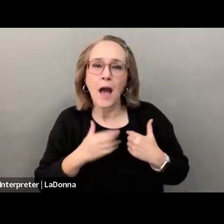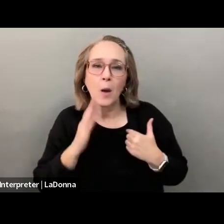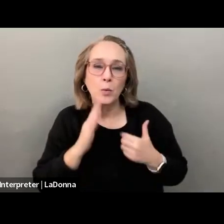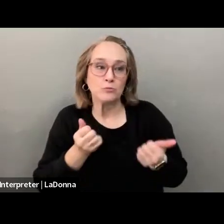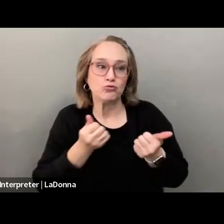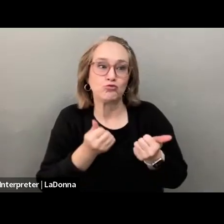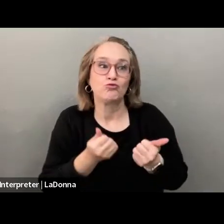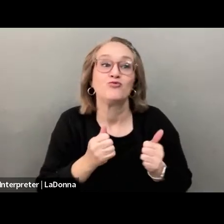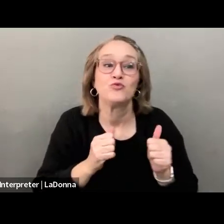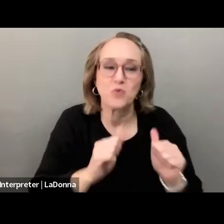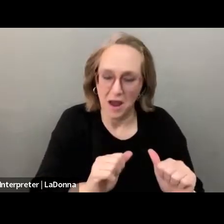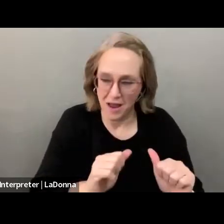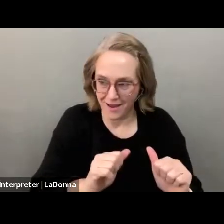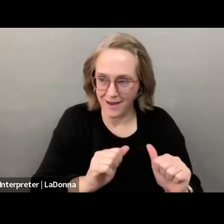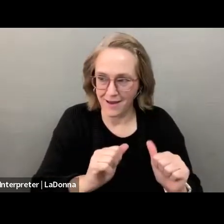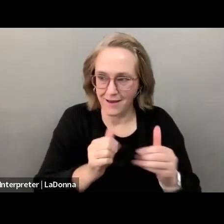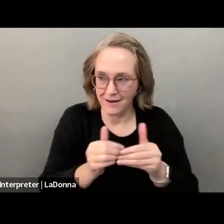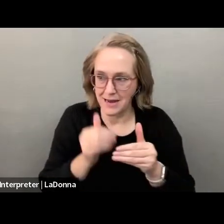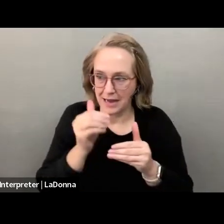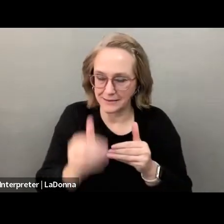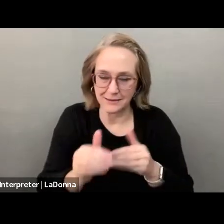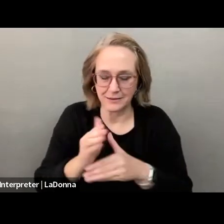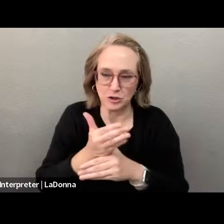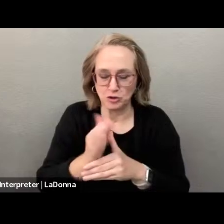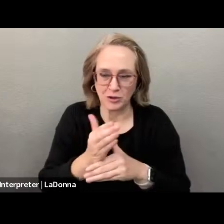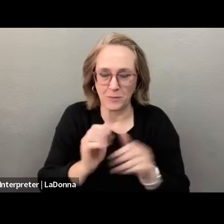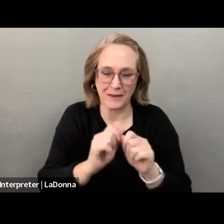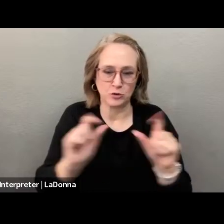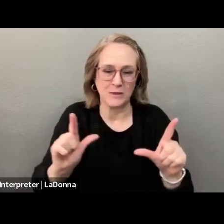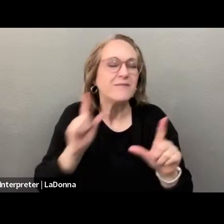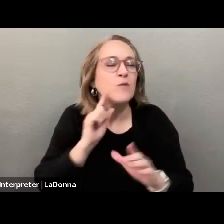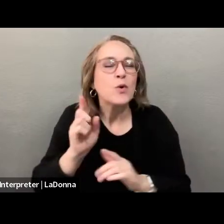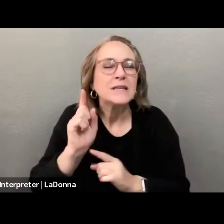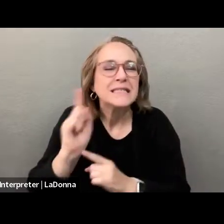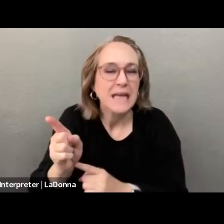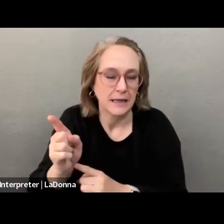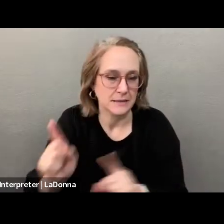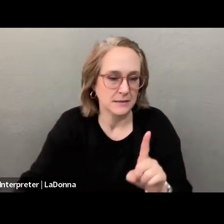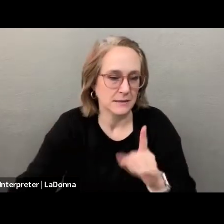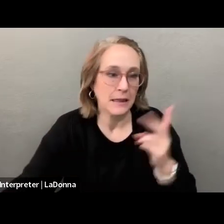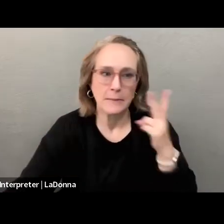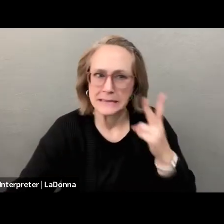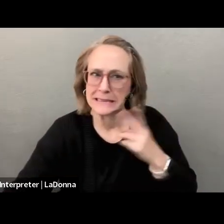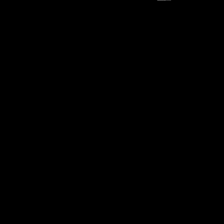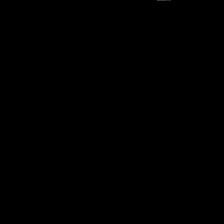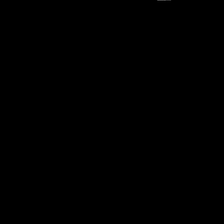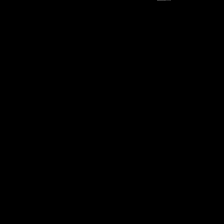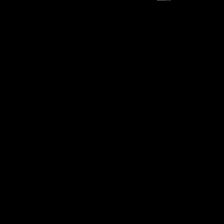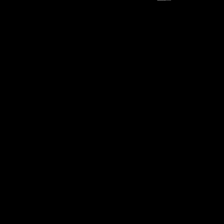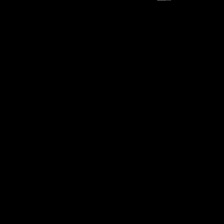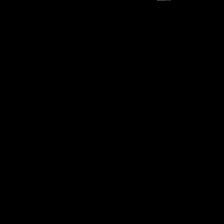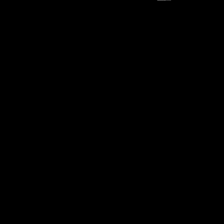see here, to share my screen just for a second. I'm going to see if this works.